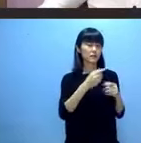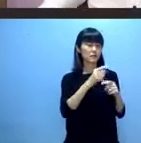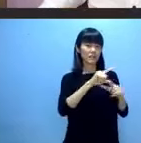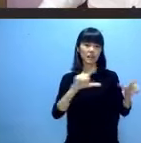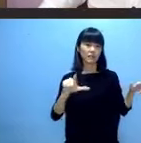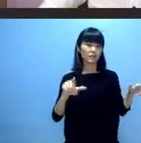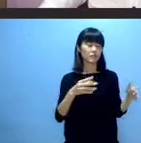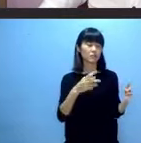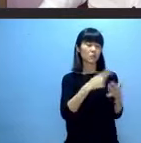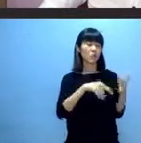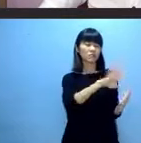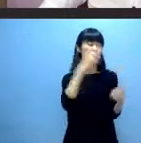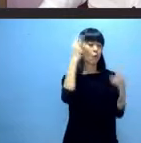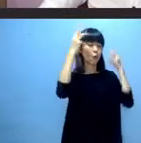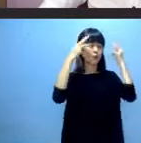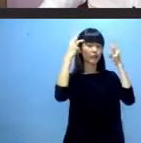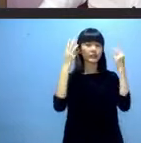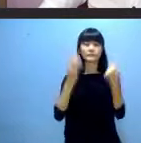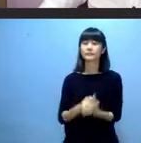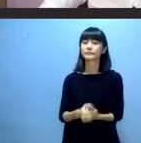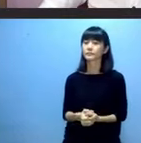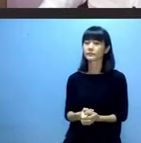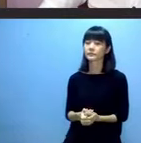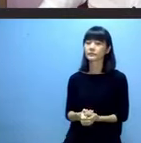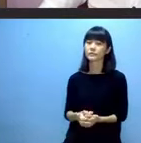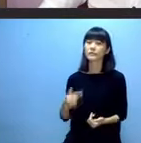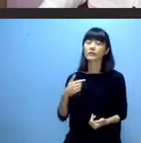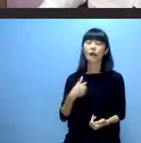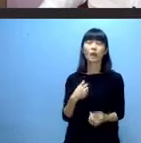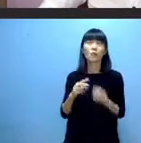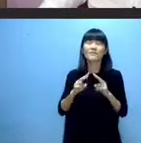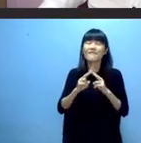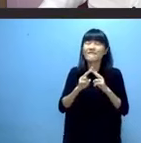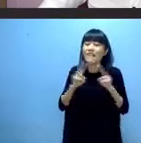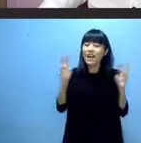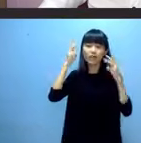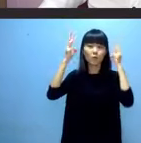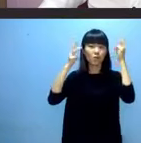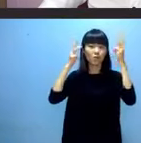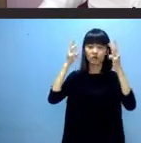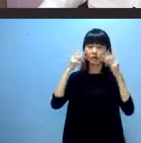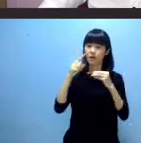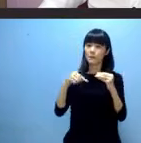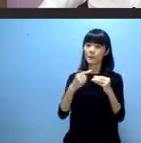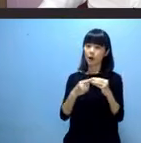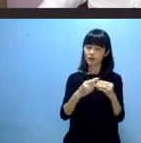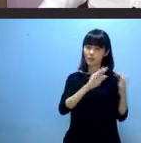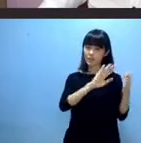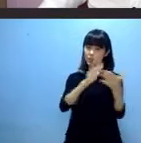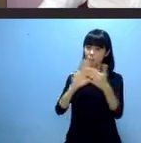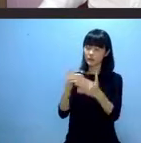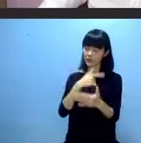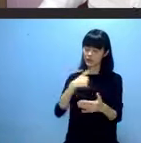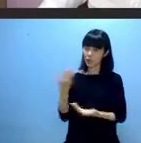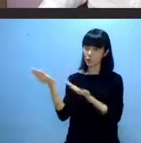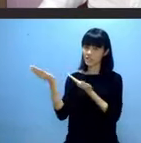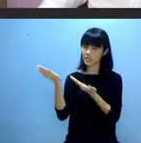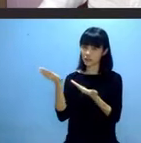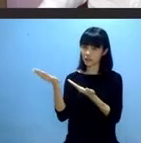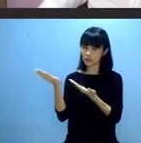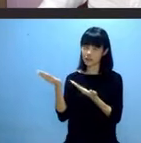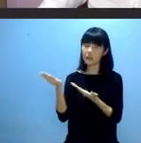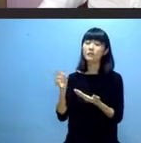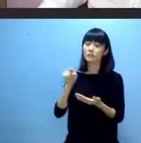about? I was very worried about the community that we serve. So that's people with